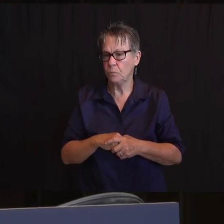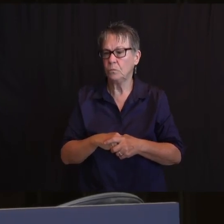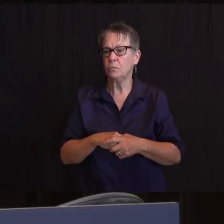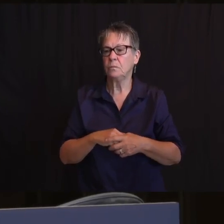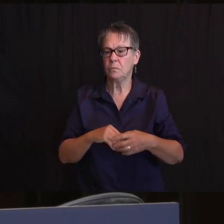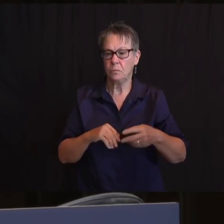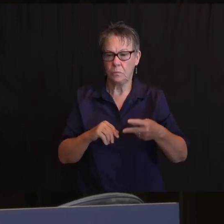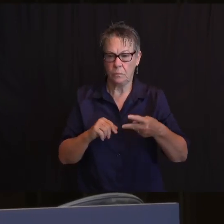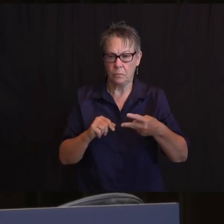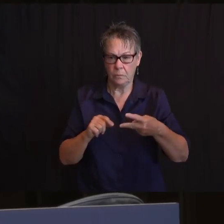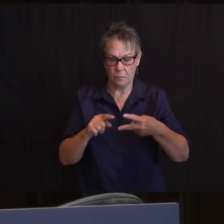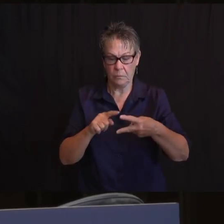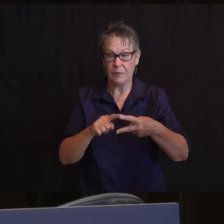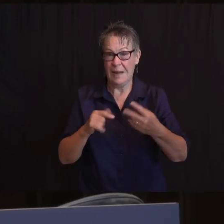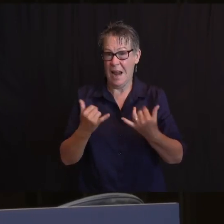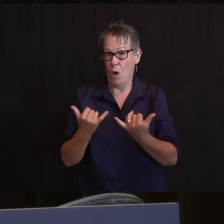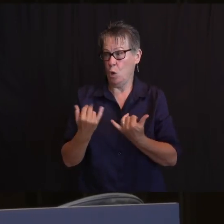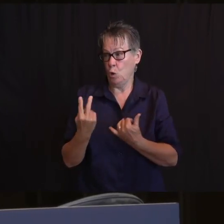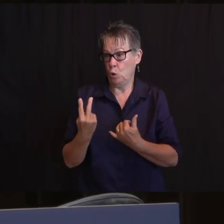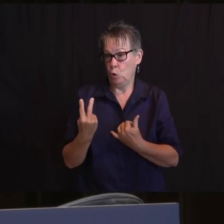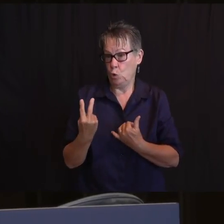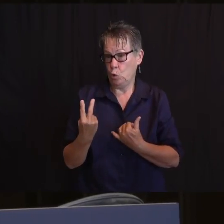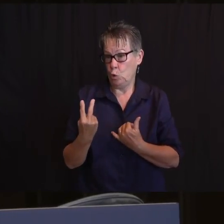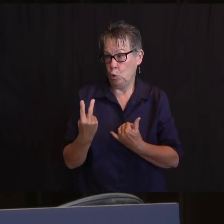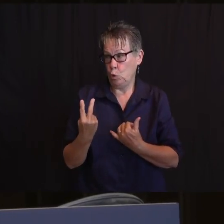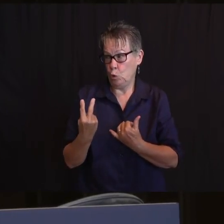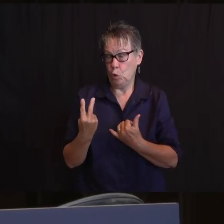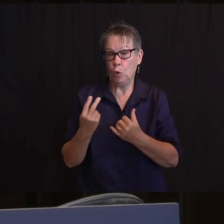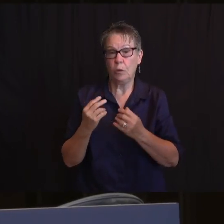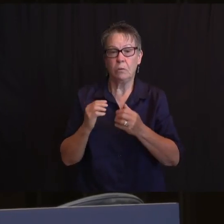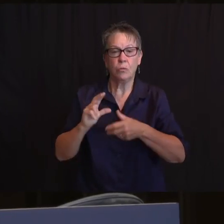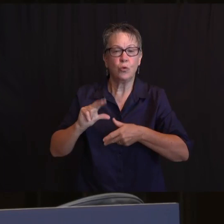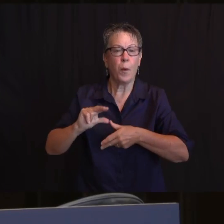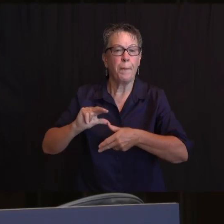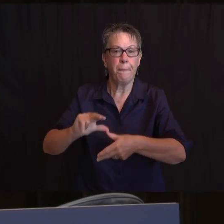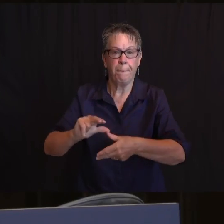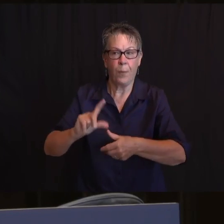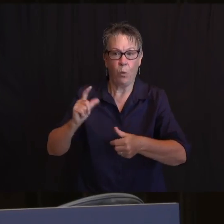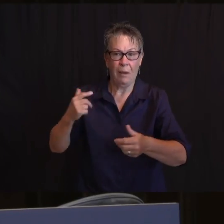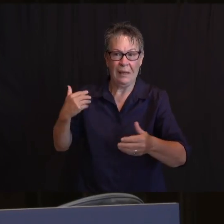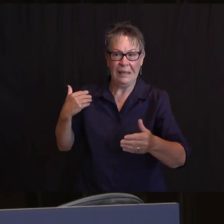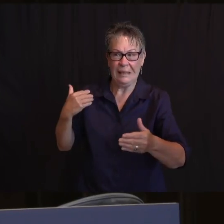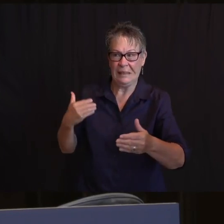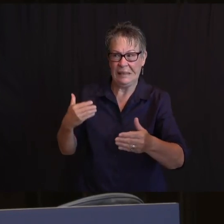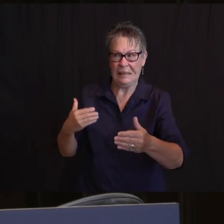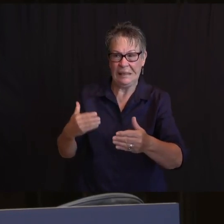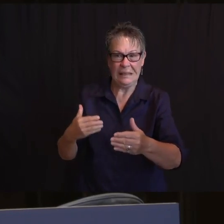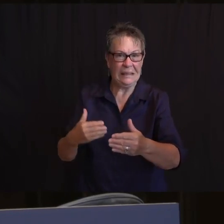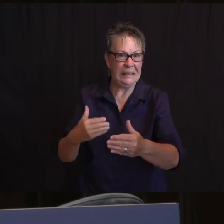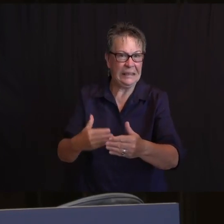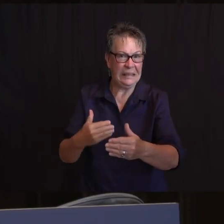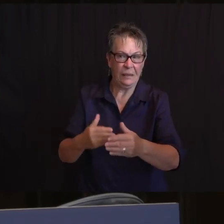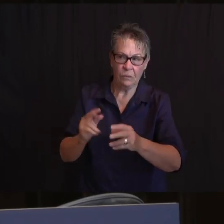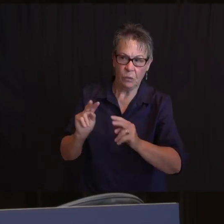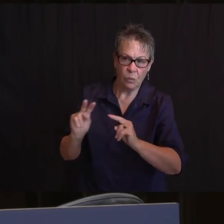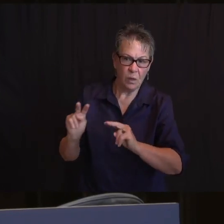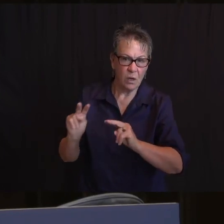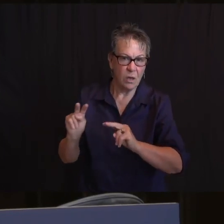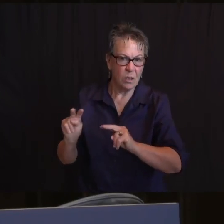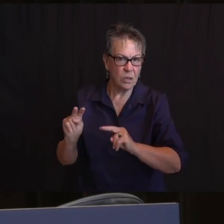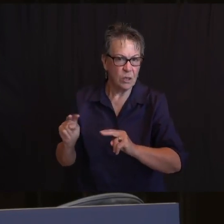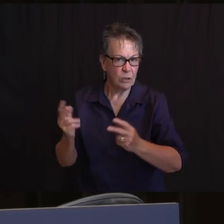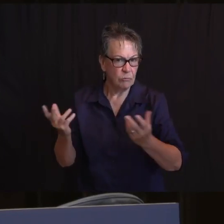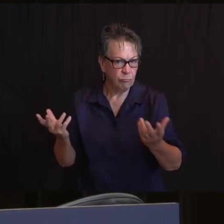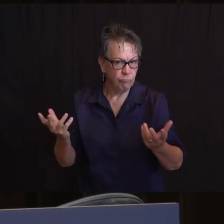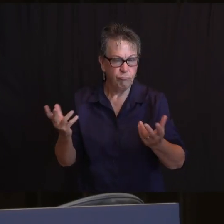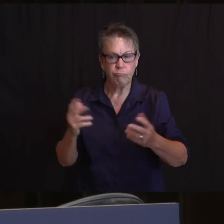like more of an impact to Louisiana and Texas in the Gulf. The other one is about 400 miles east of Puerto Rico. That